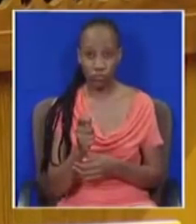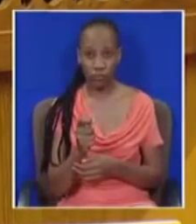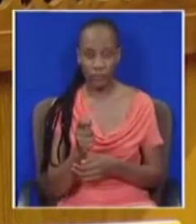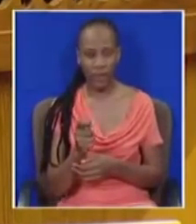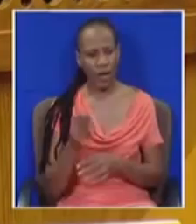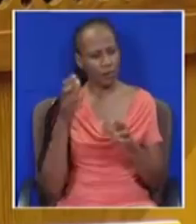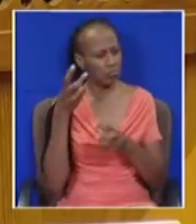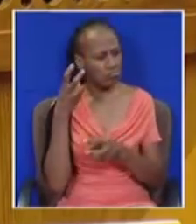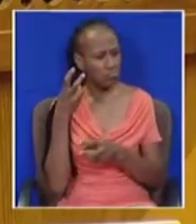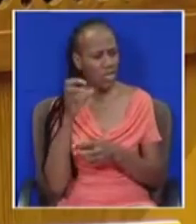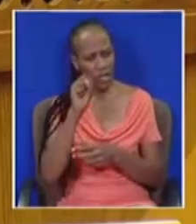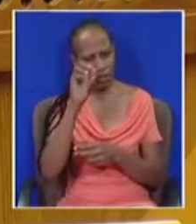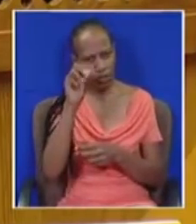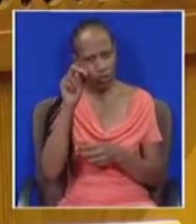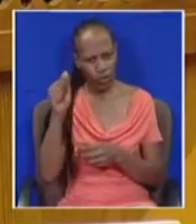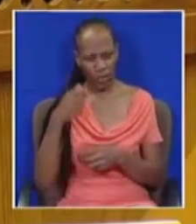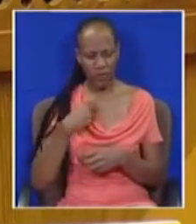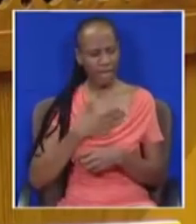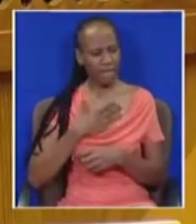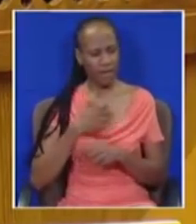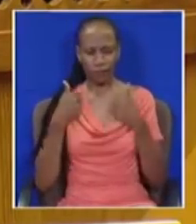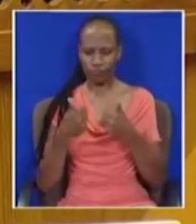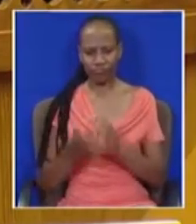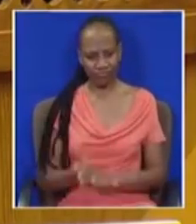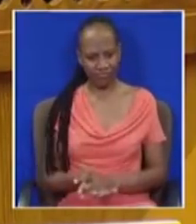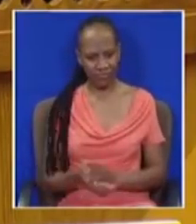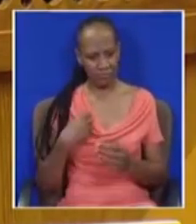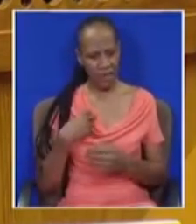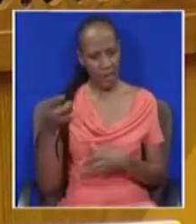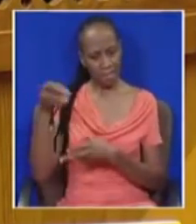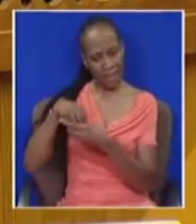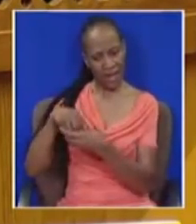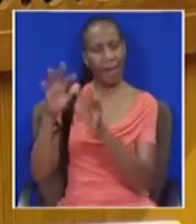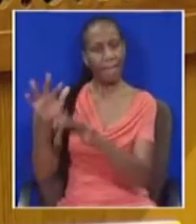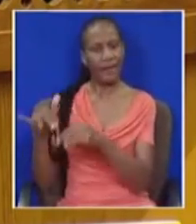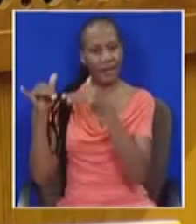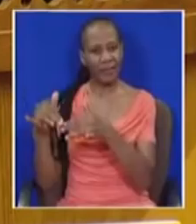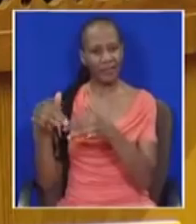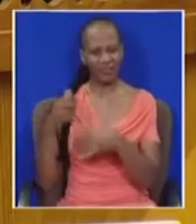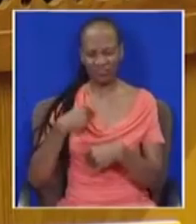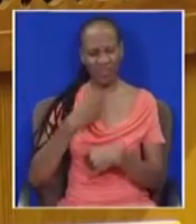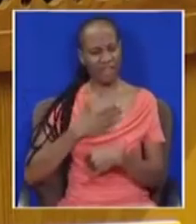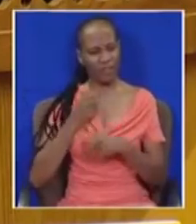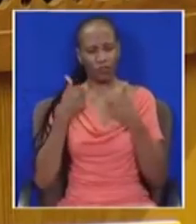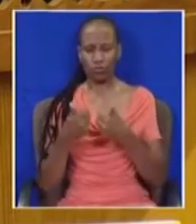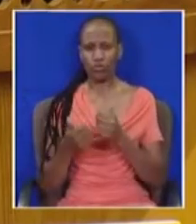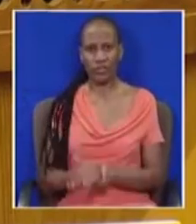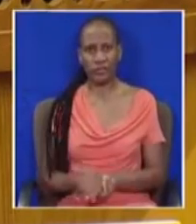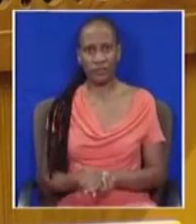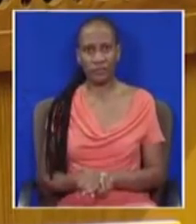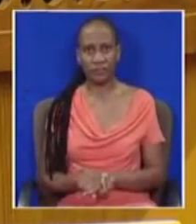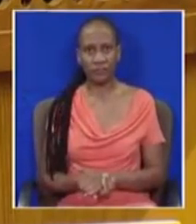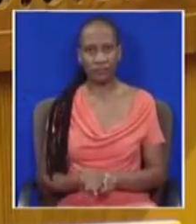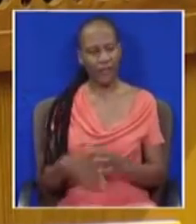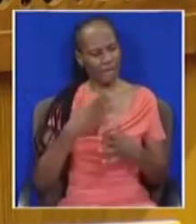good. It felt good to be a member of this august House with its dignity restored.